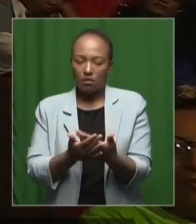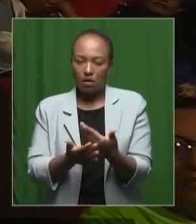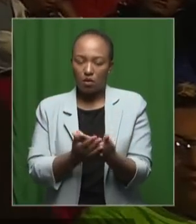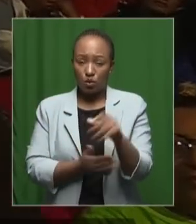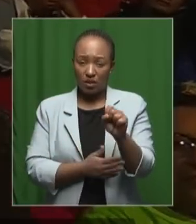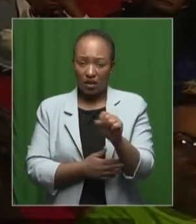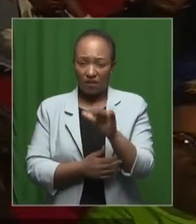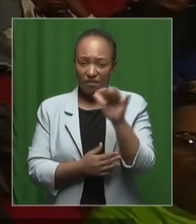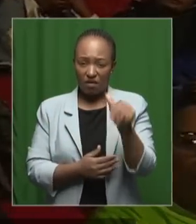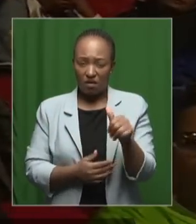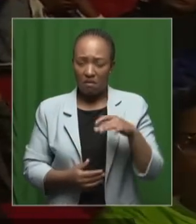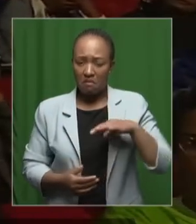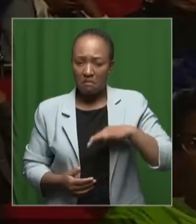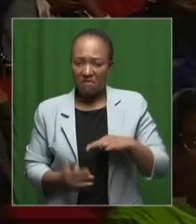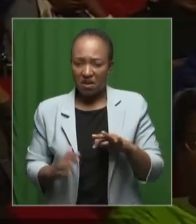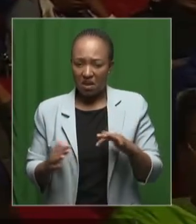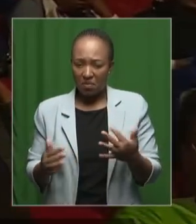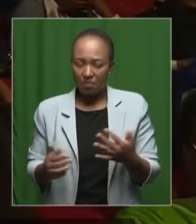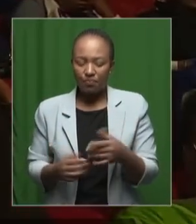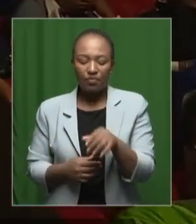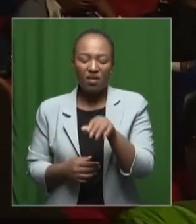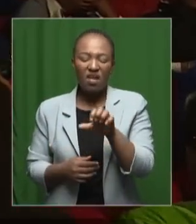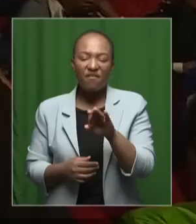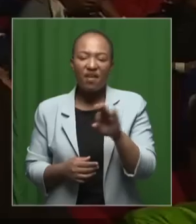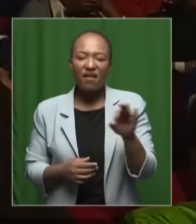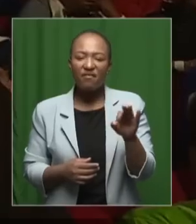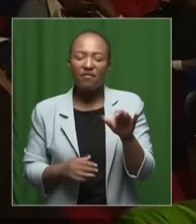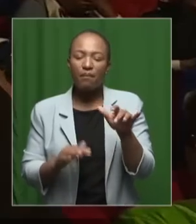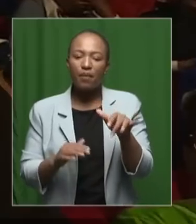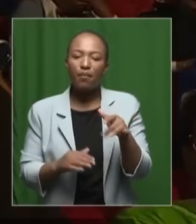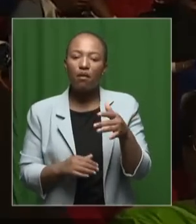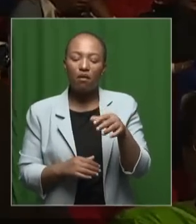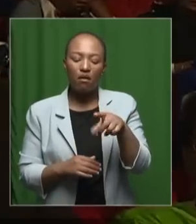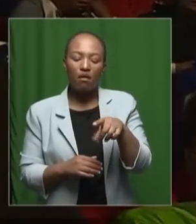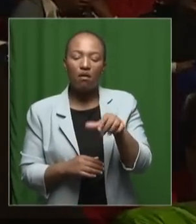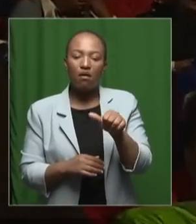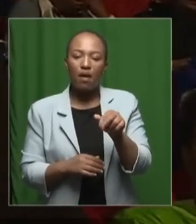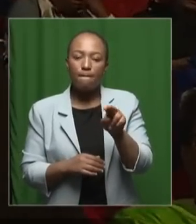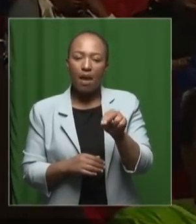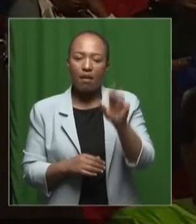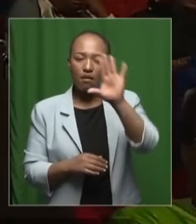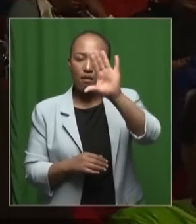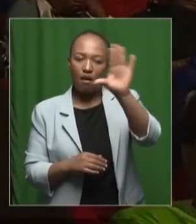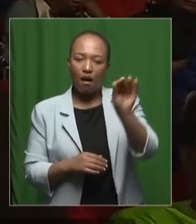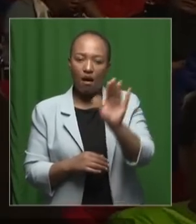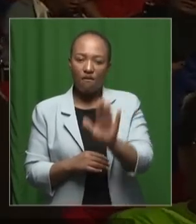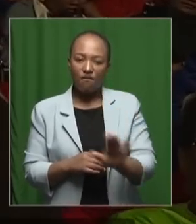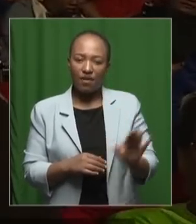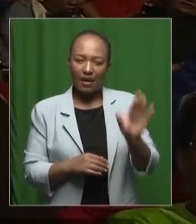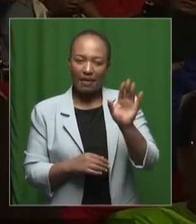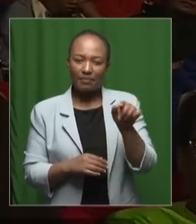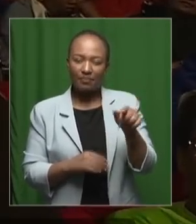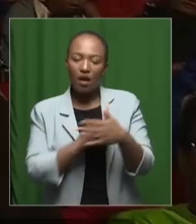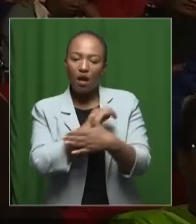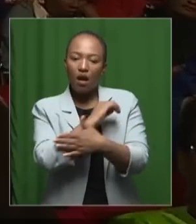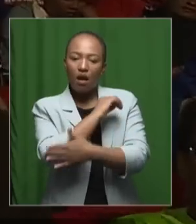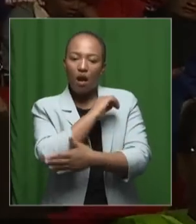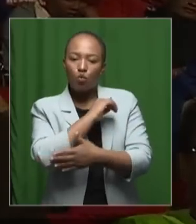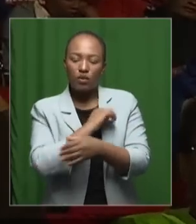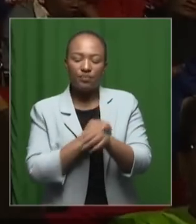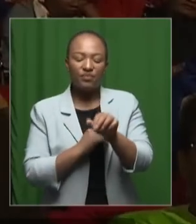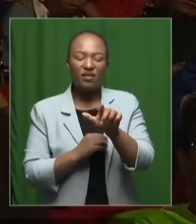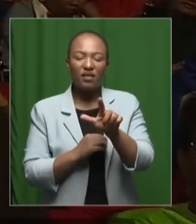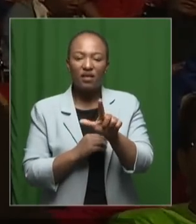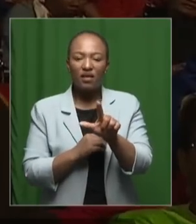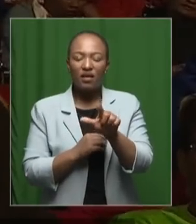EFF, is that the forefathers of Pan-Africanists, even Liberia itself, the one that was birthed on